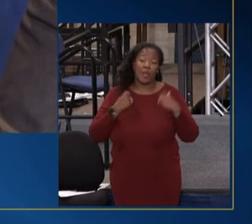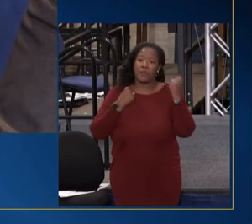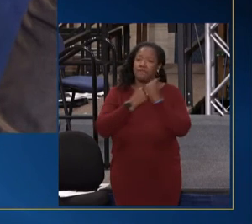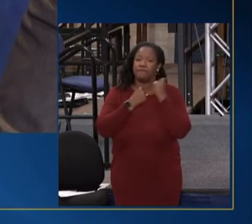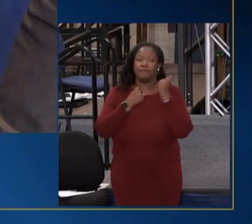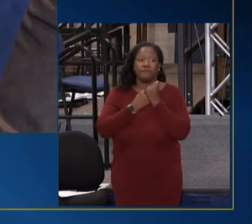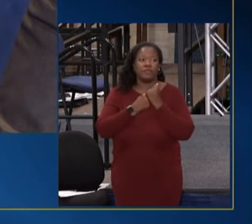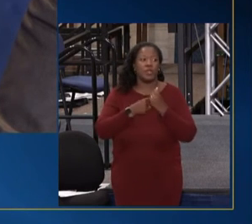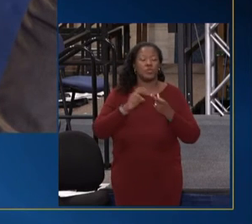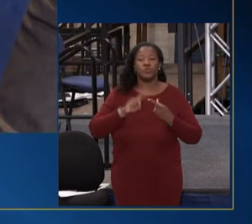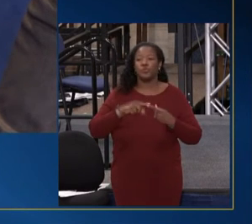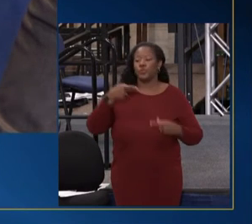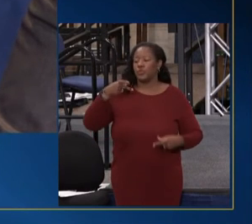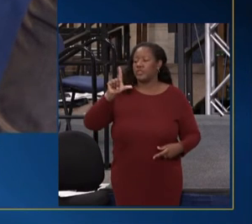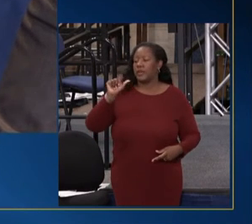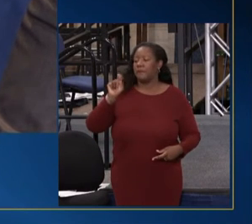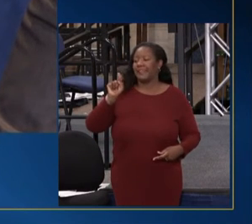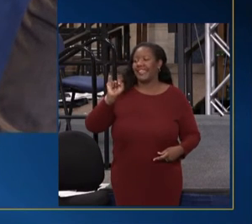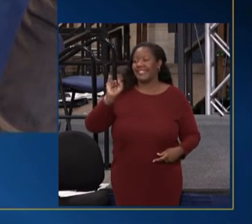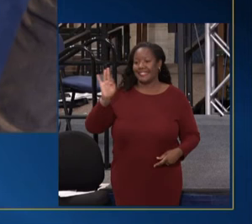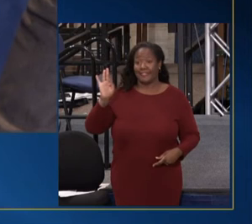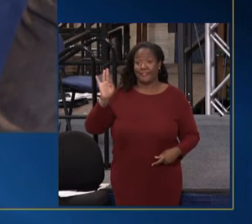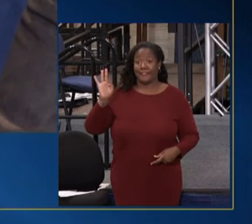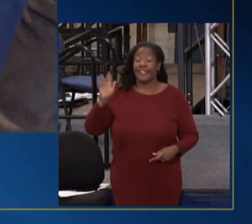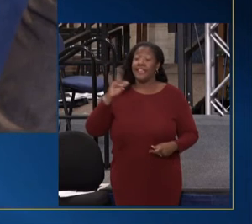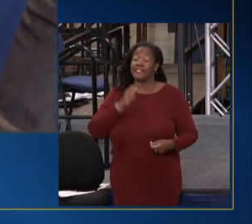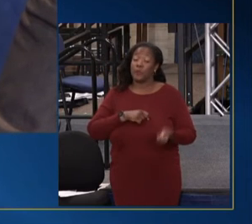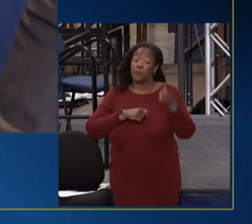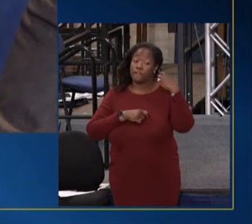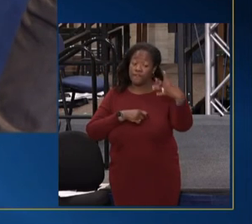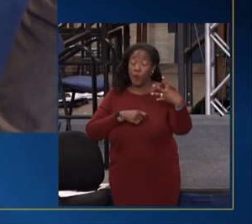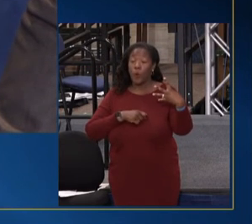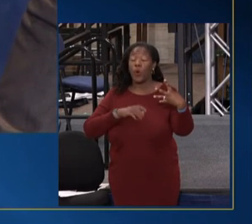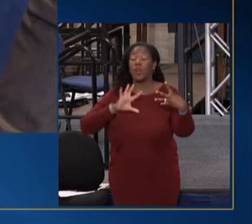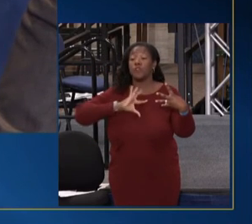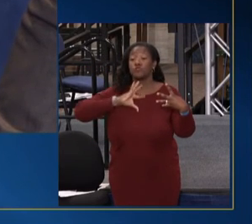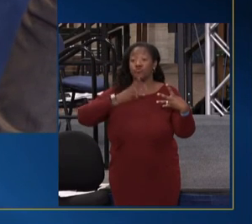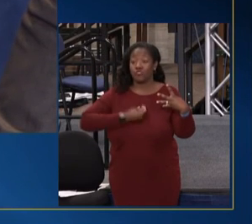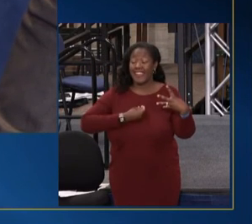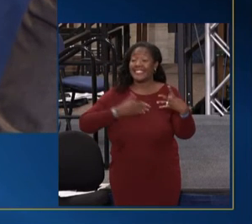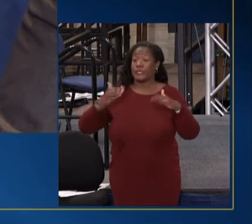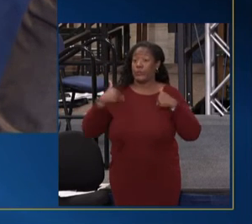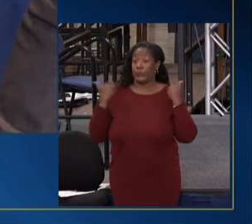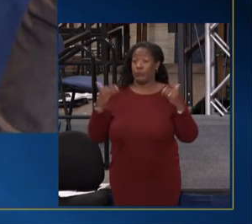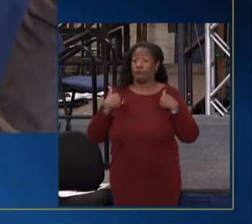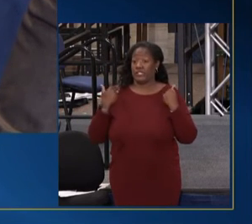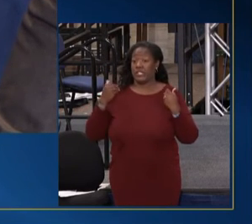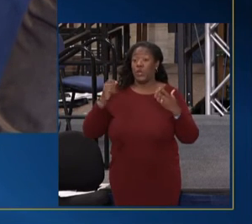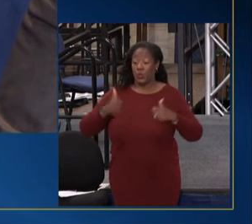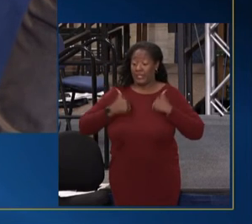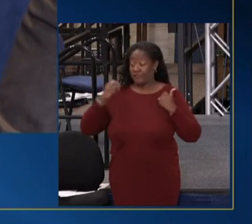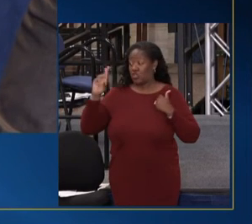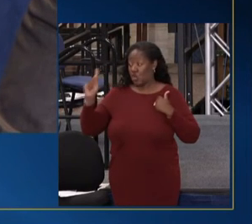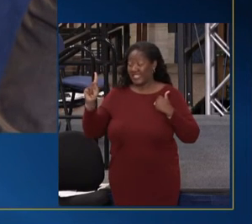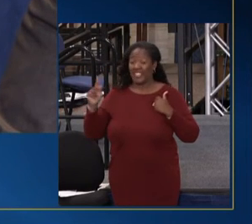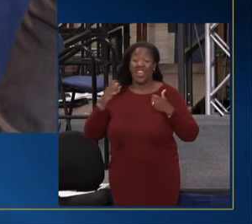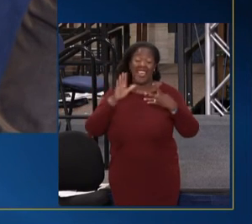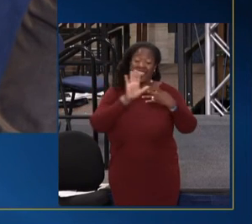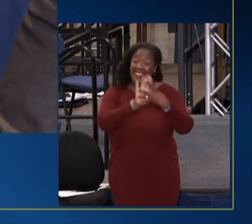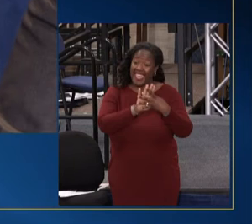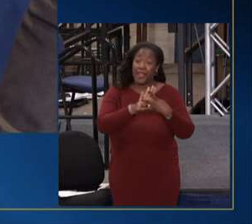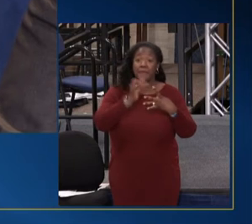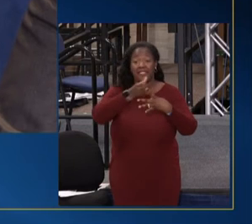to our plaintiffs in that case. There's four incredible trans youth in Arkansas and their families who have just stood up so